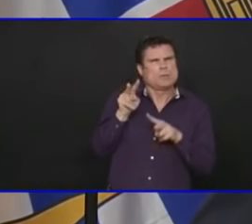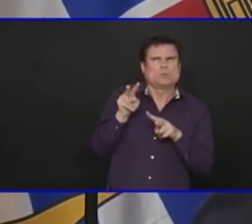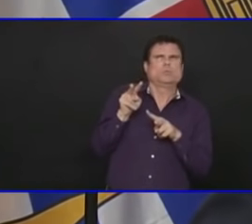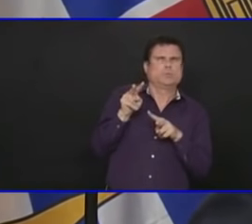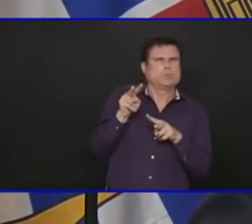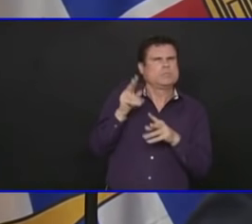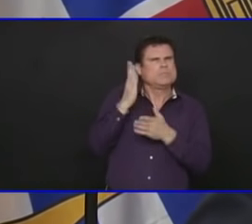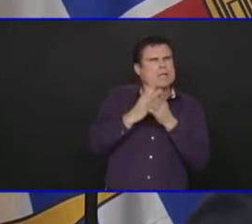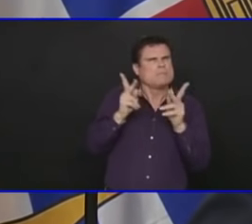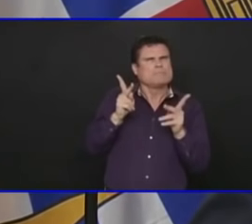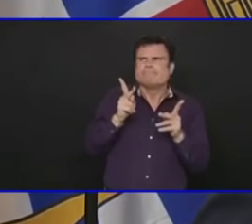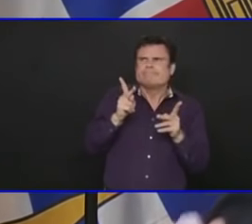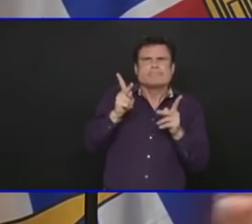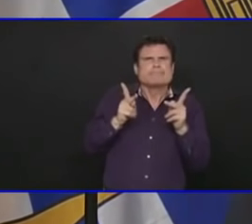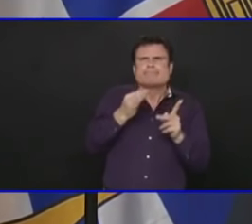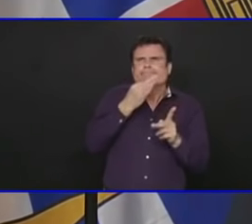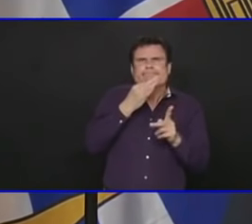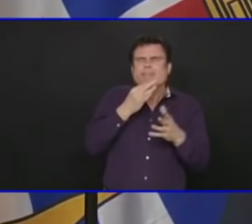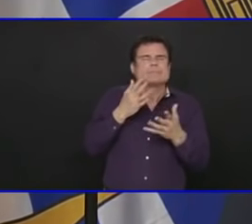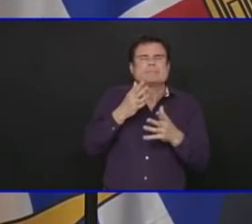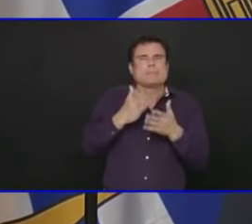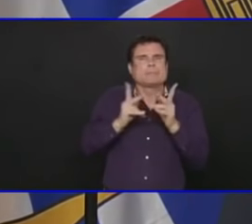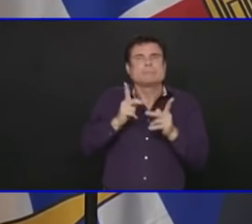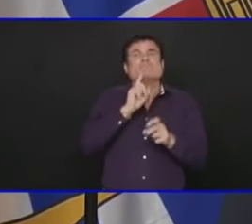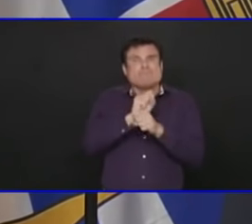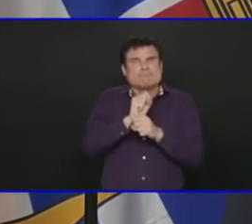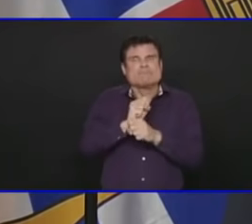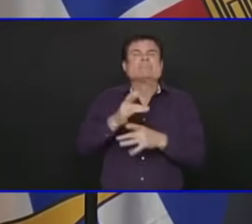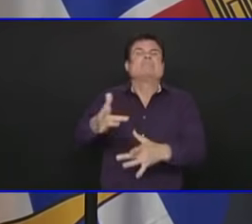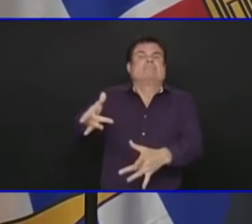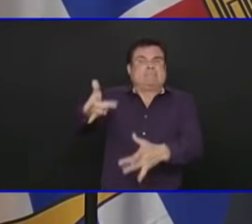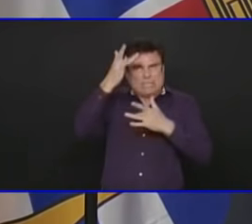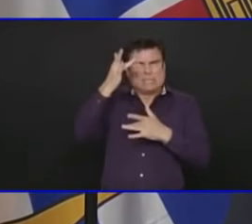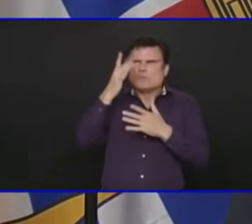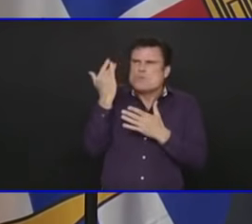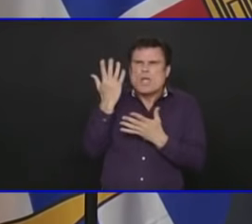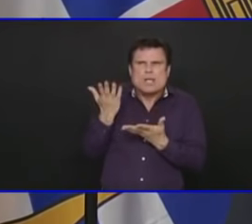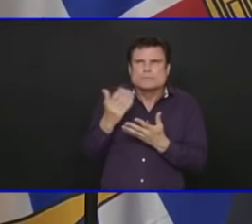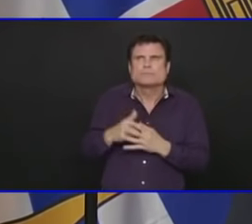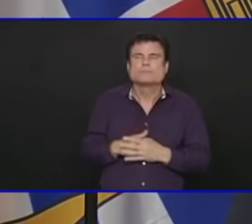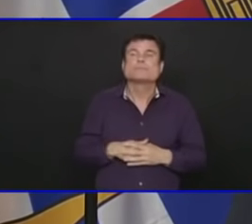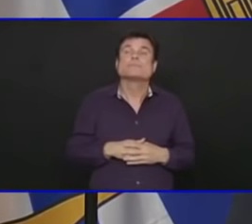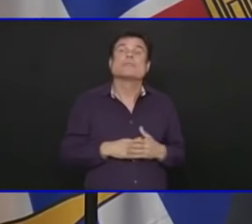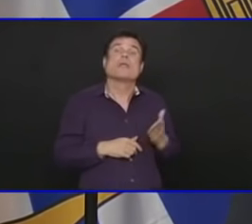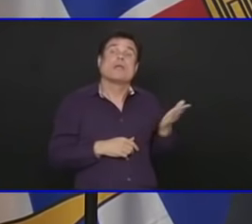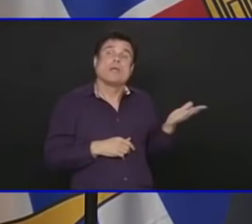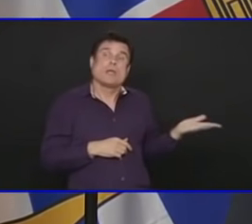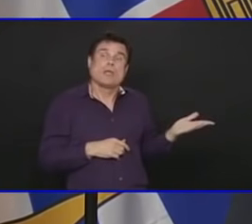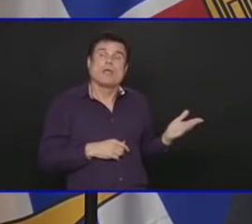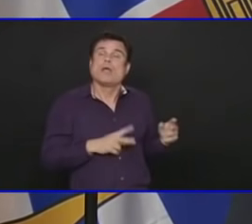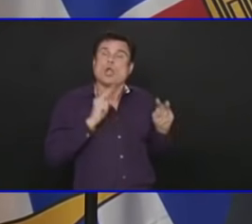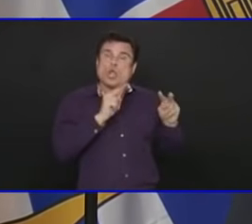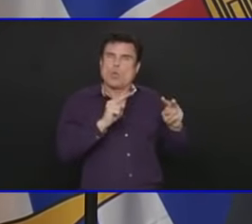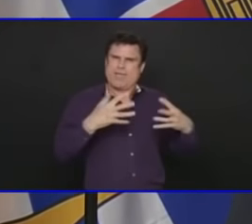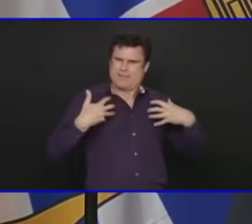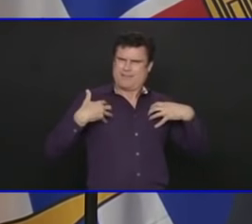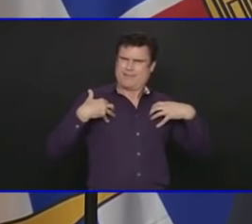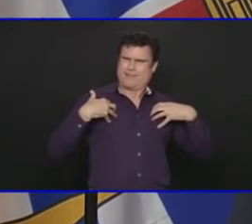chronic conditions that are included in that, diabetes, heart disease, underlying lung disease,